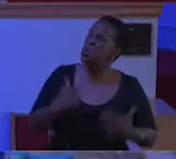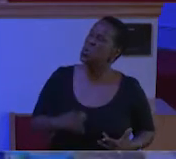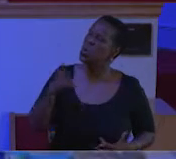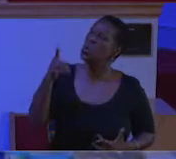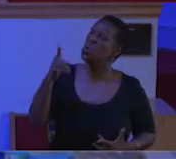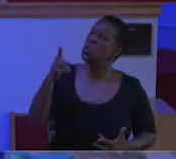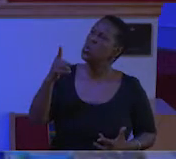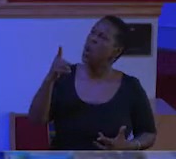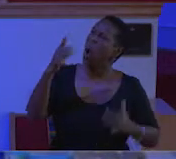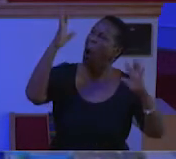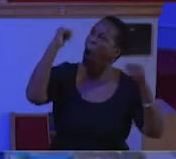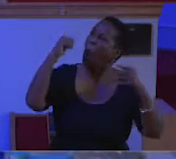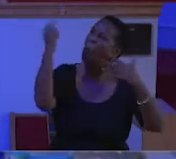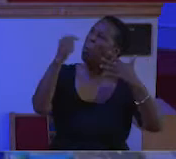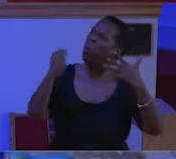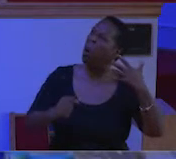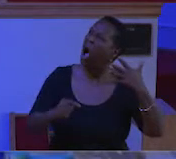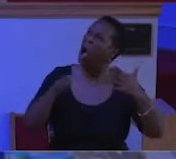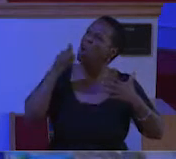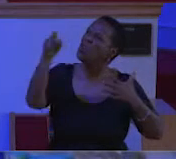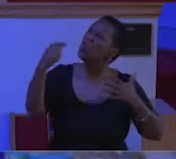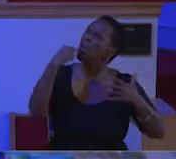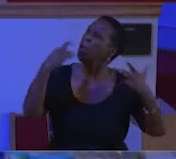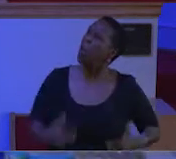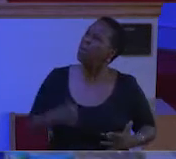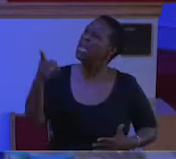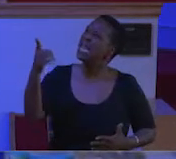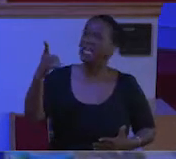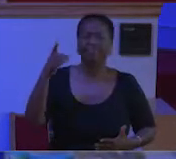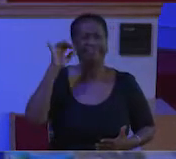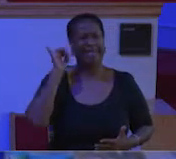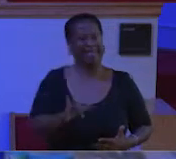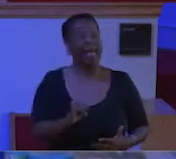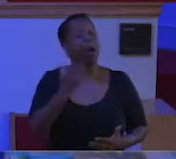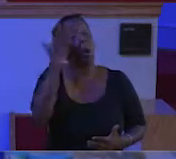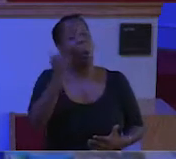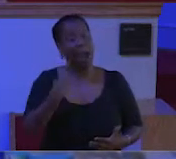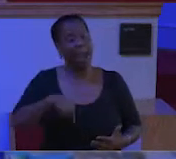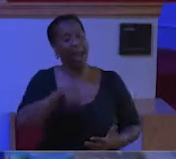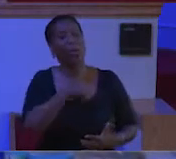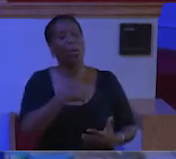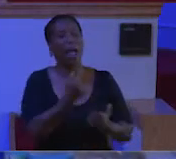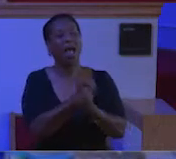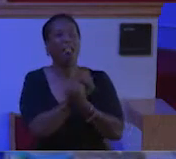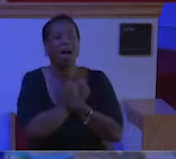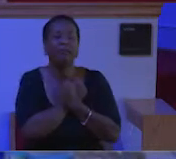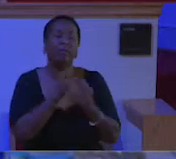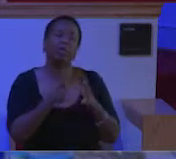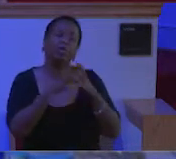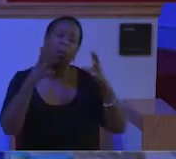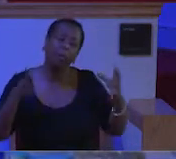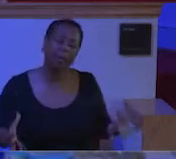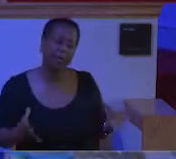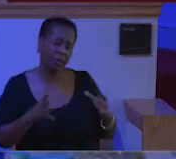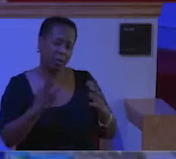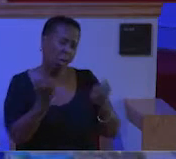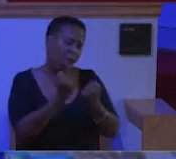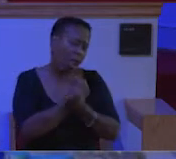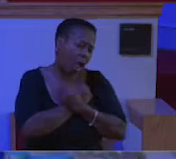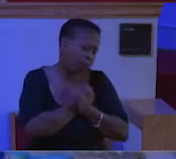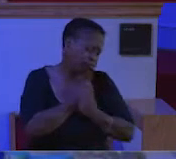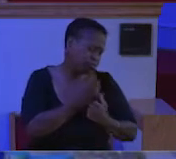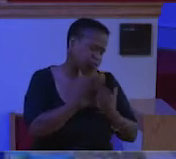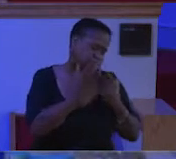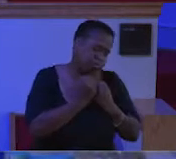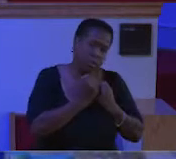is because we love so deeply that we have